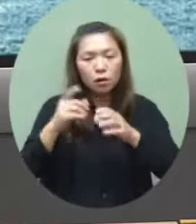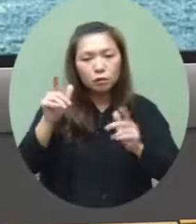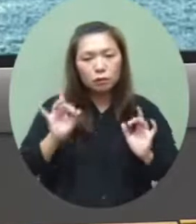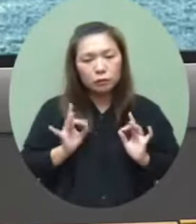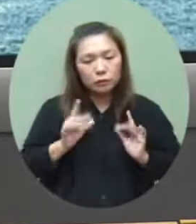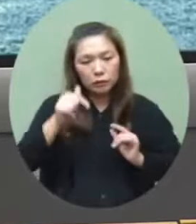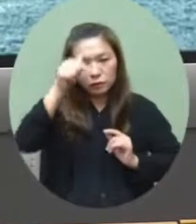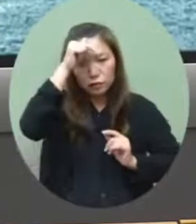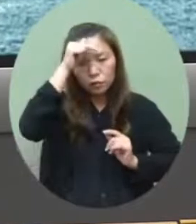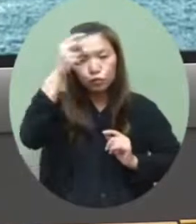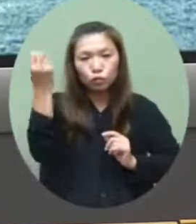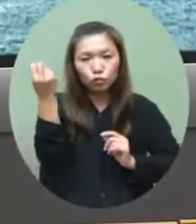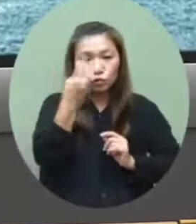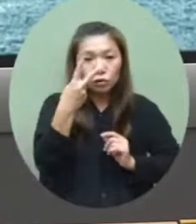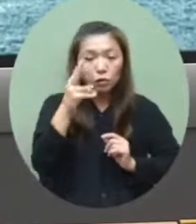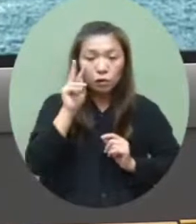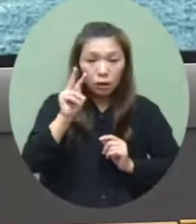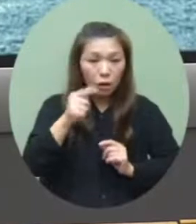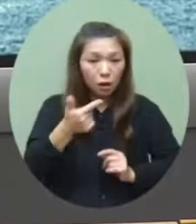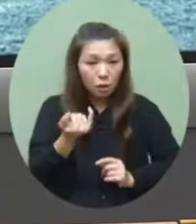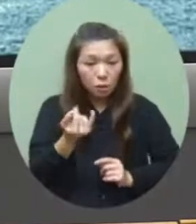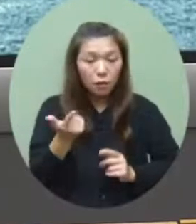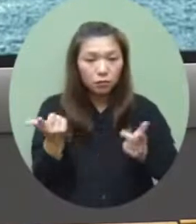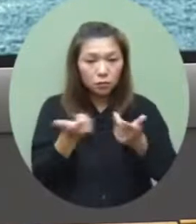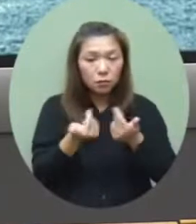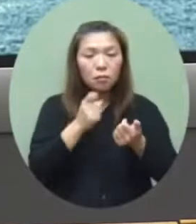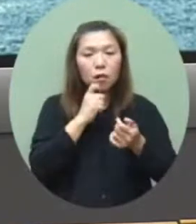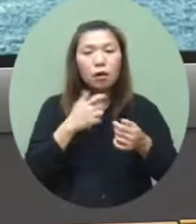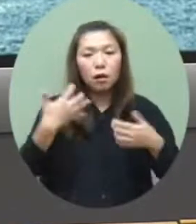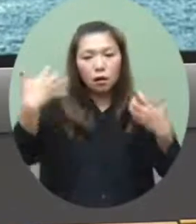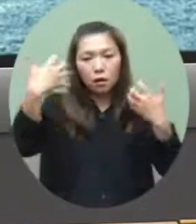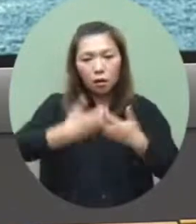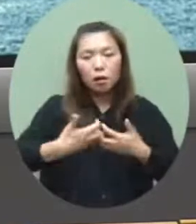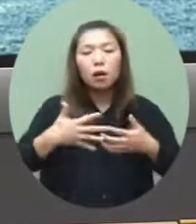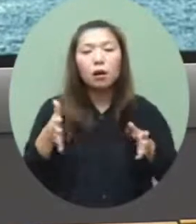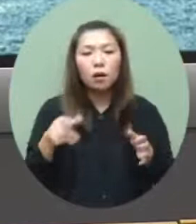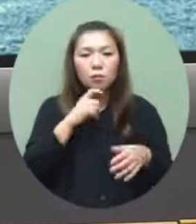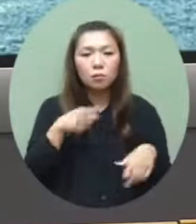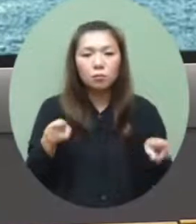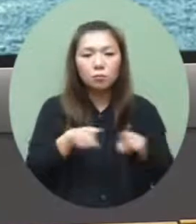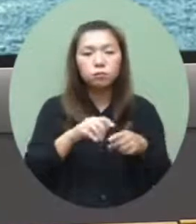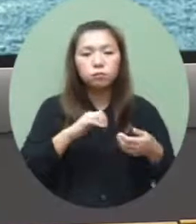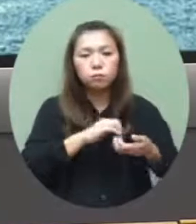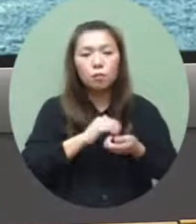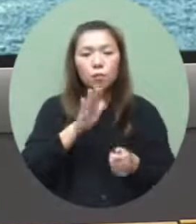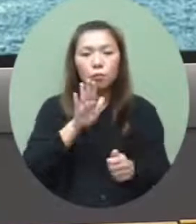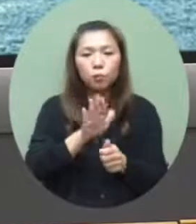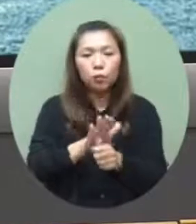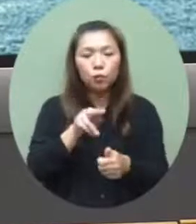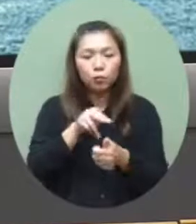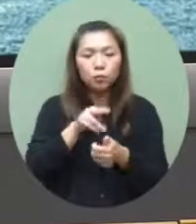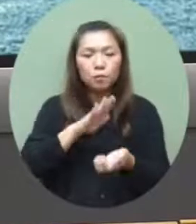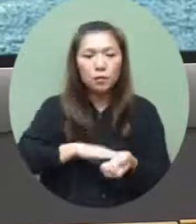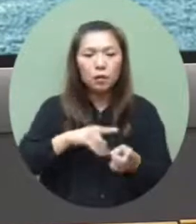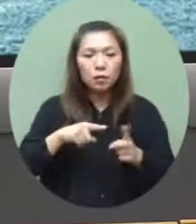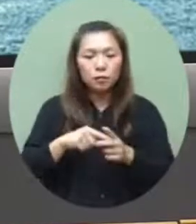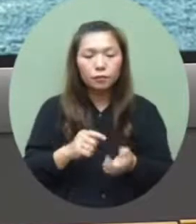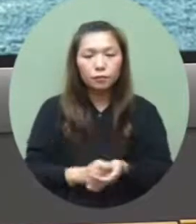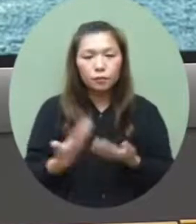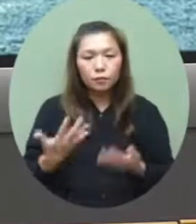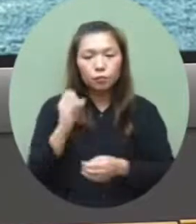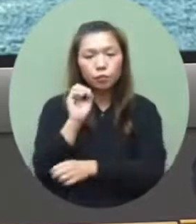the private institutions for offering help, and we look forward to more collaboration so that more patients can receive adequate